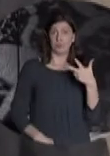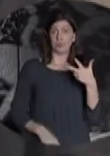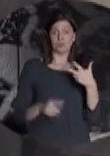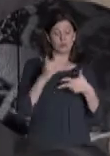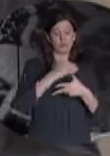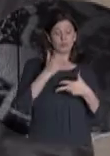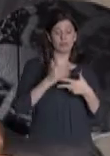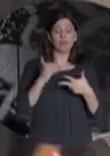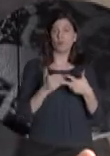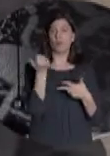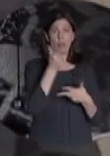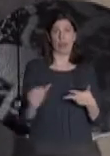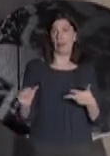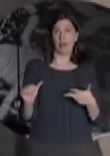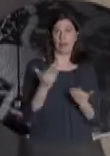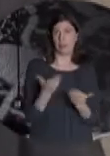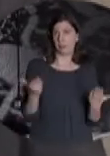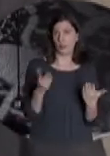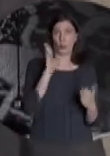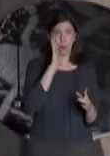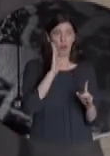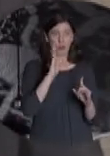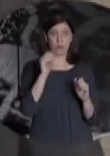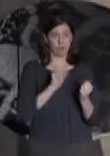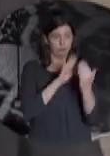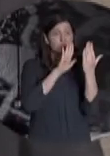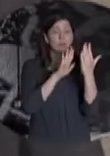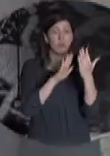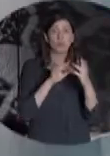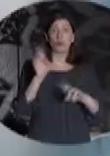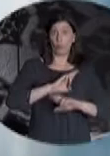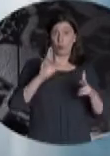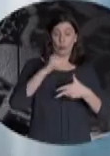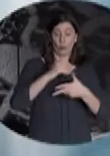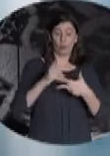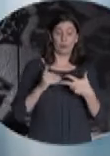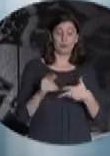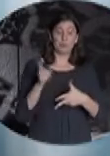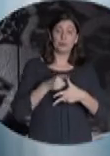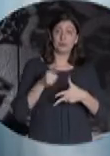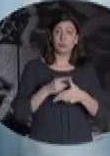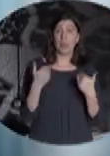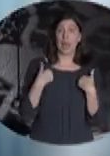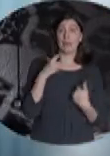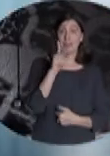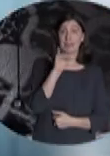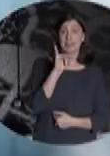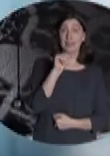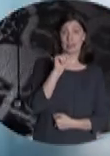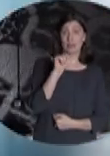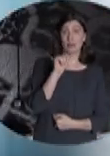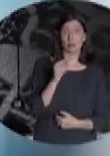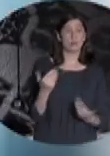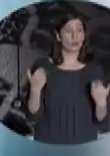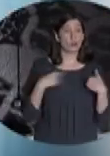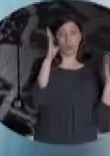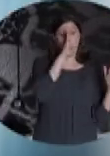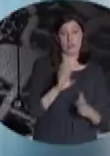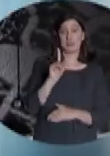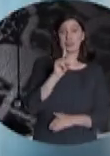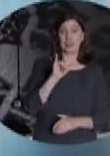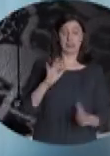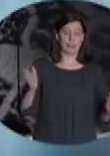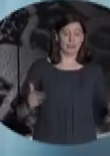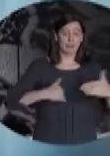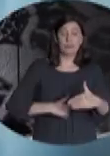yourself for anything you're going to encounter. And ready in 3 is very simple. Number 1 is having a kit. So you should have a preparedness kit in your